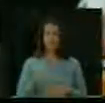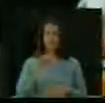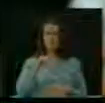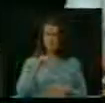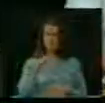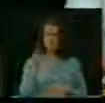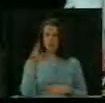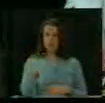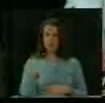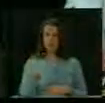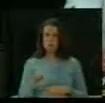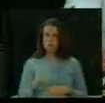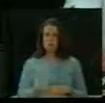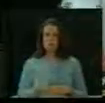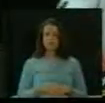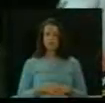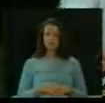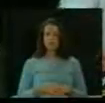motion.